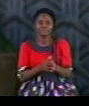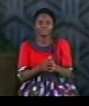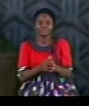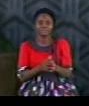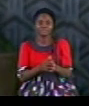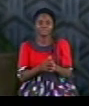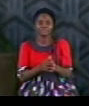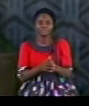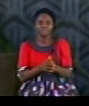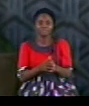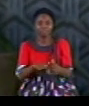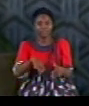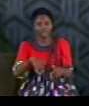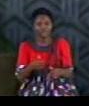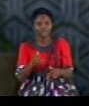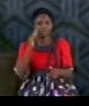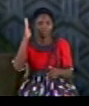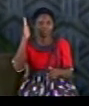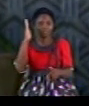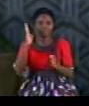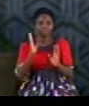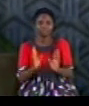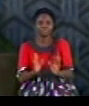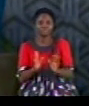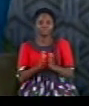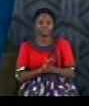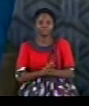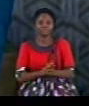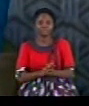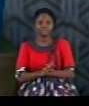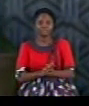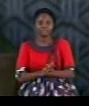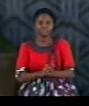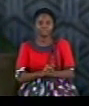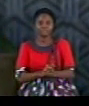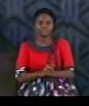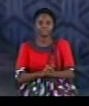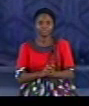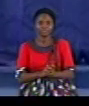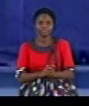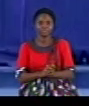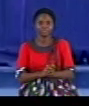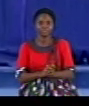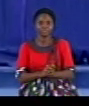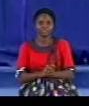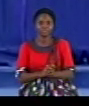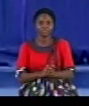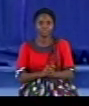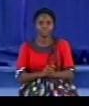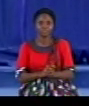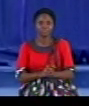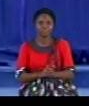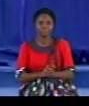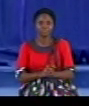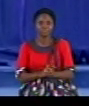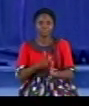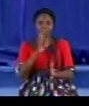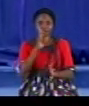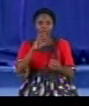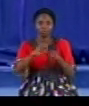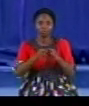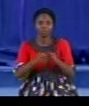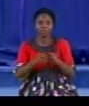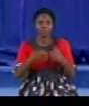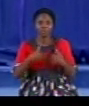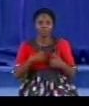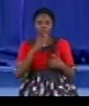Here we have Mercy Ntako. Her problem has been for 40 years, since she was 10 years of age.